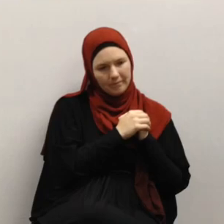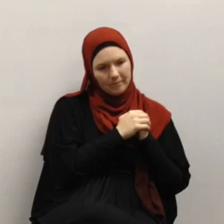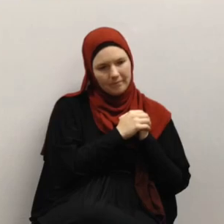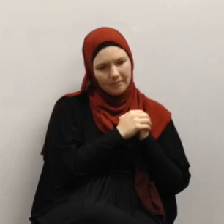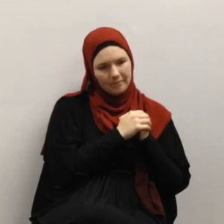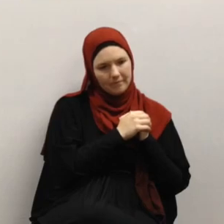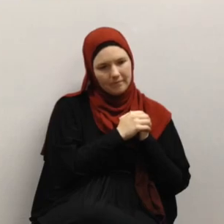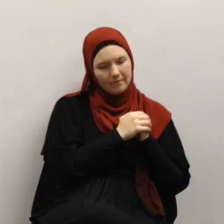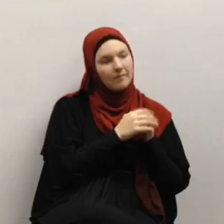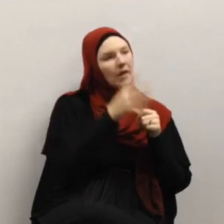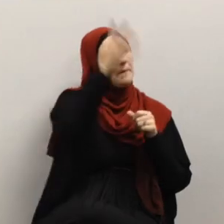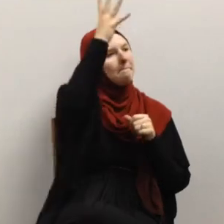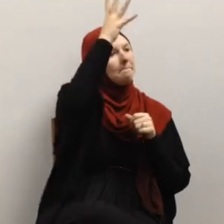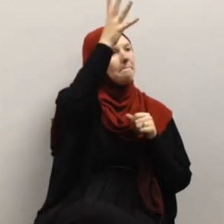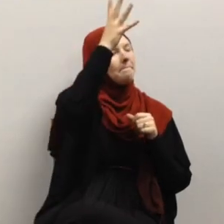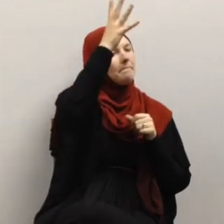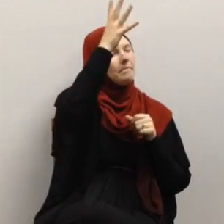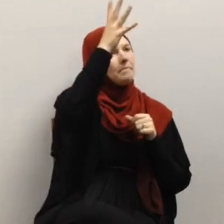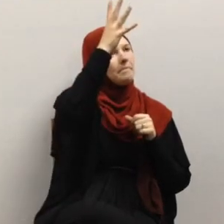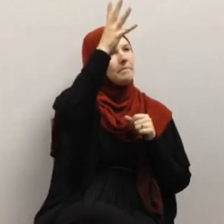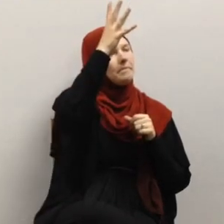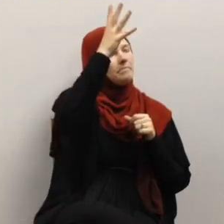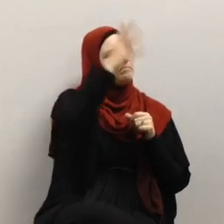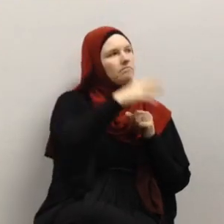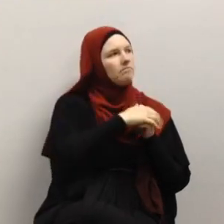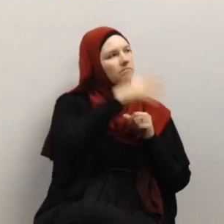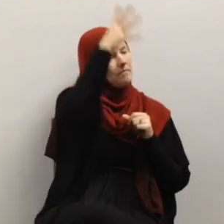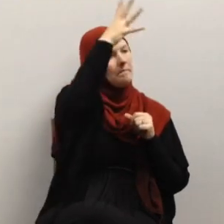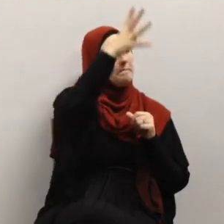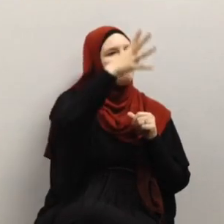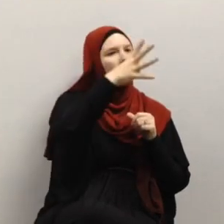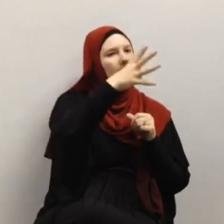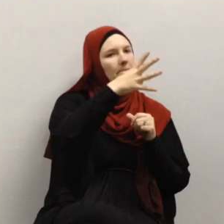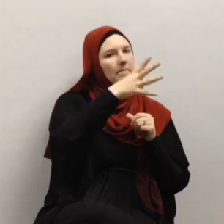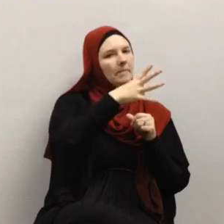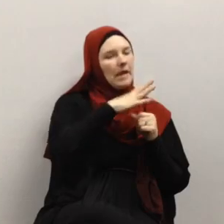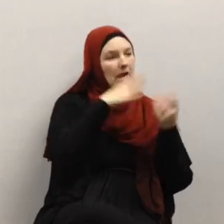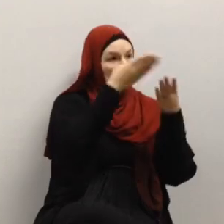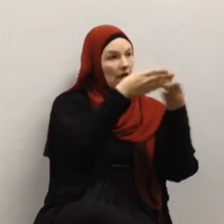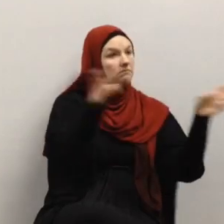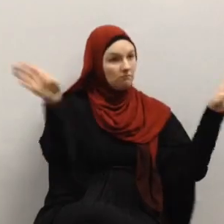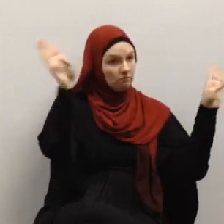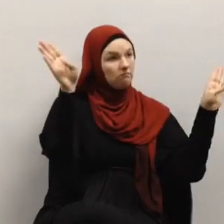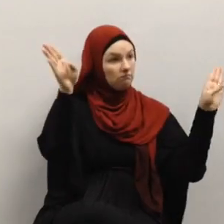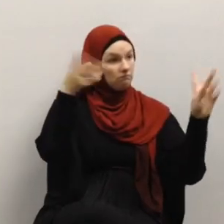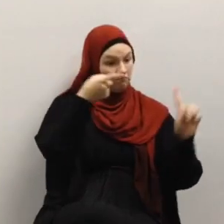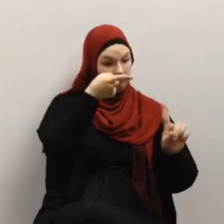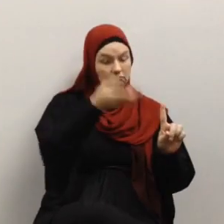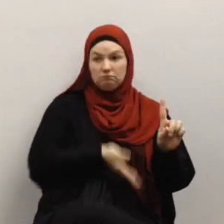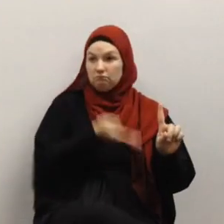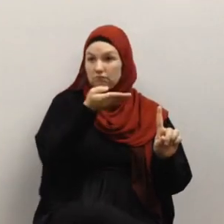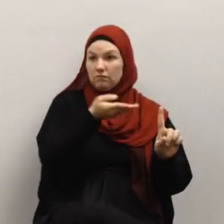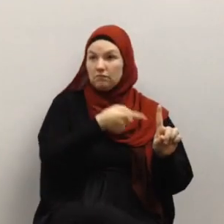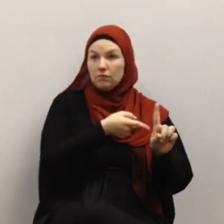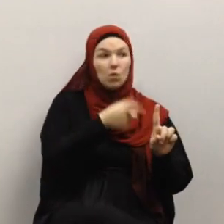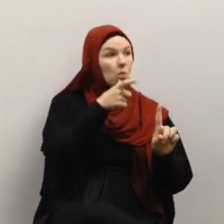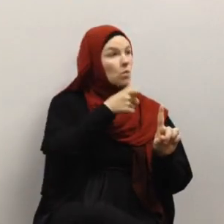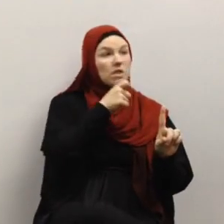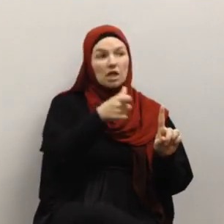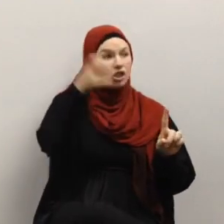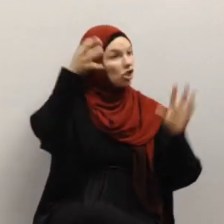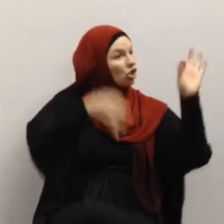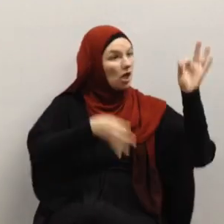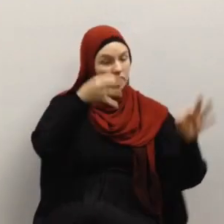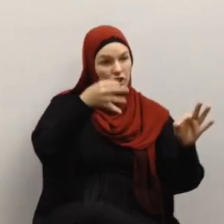general condition. It's a general statement of condition. He who does not judge by